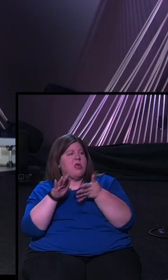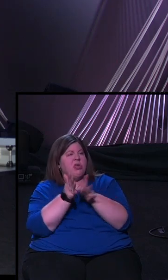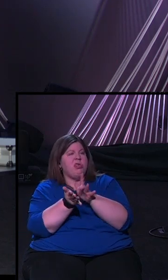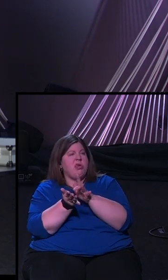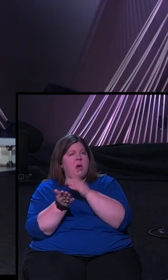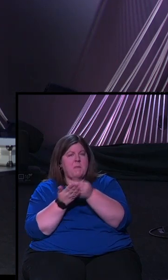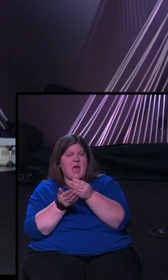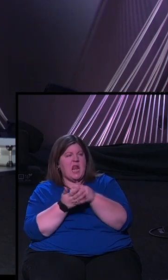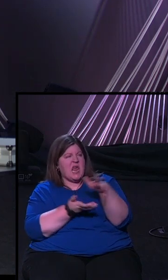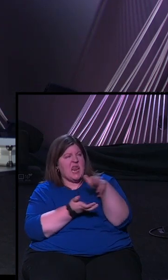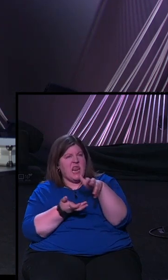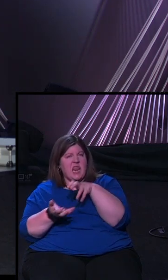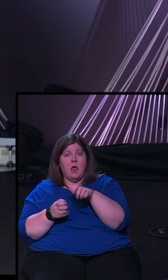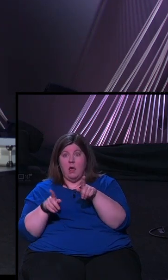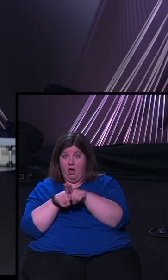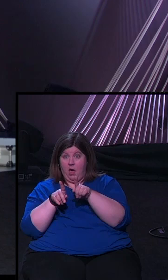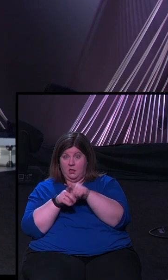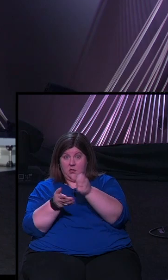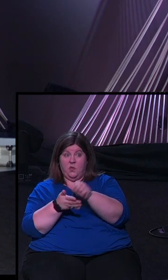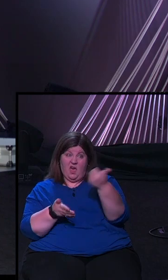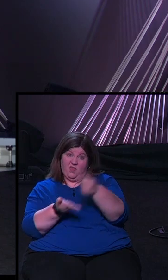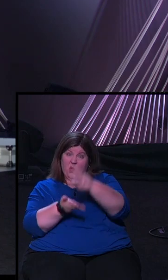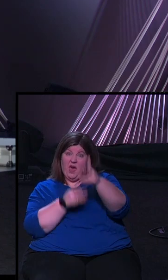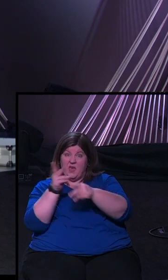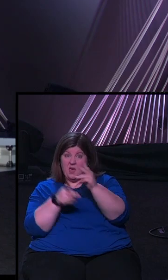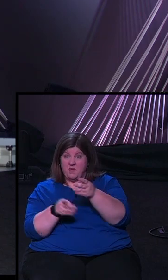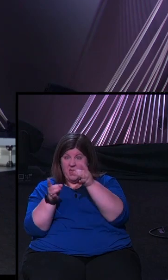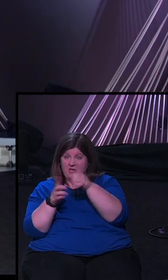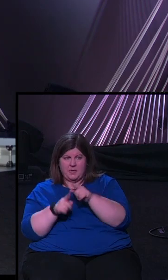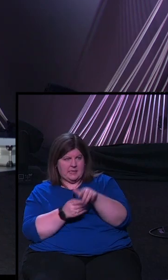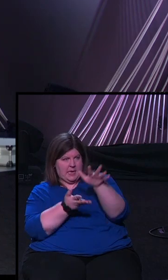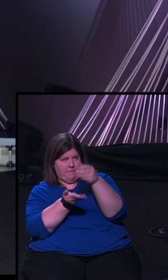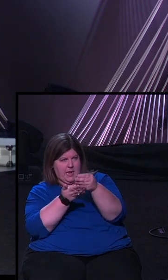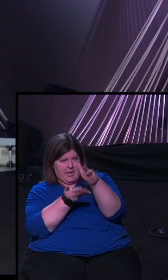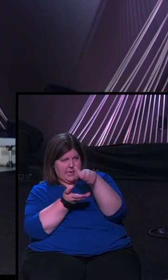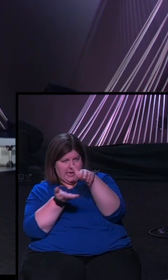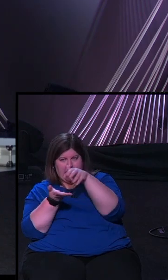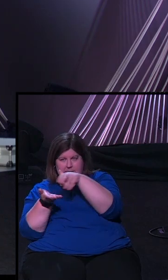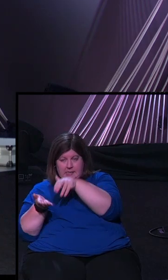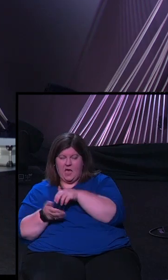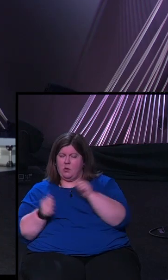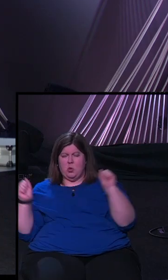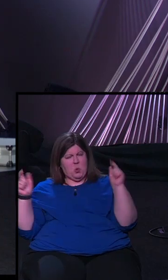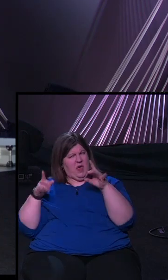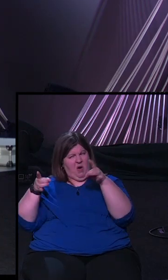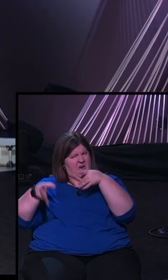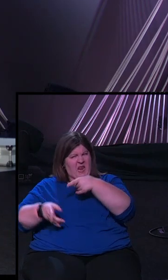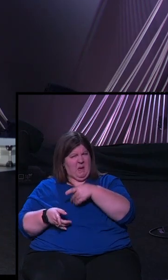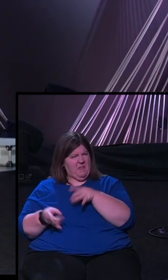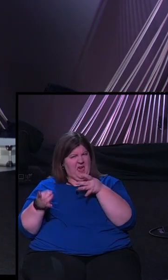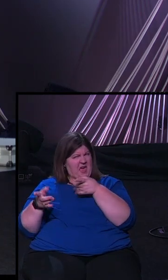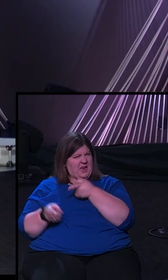worth. And he's also hated by the wealthiest elites because he takes from them. Zach is hated. He's